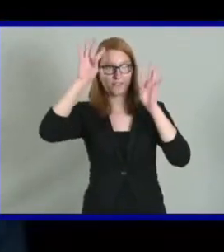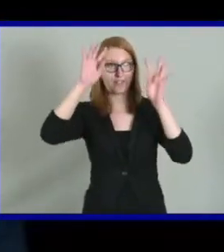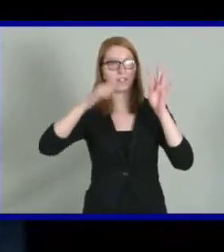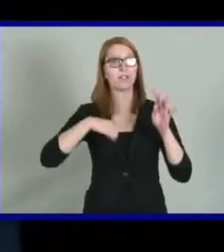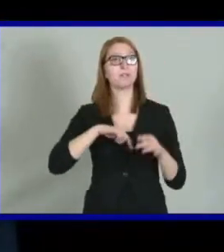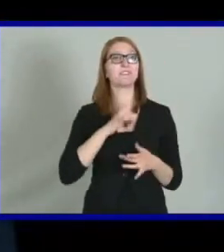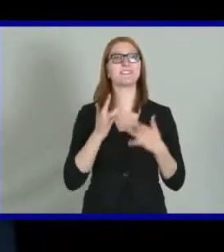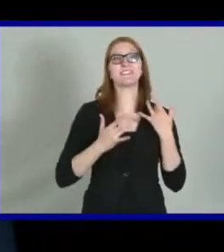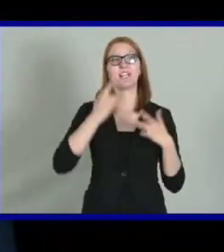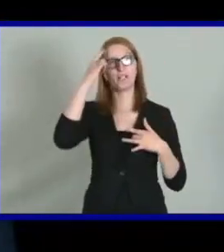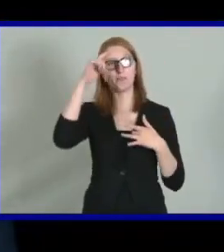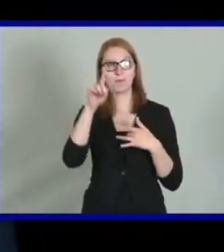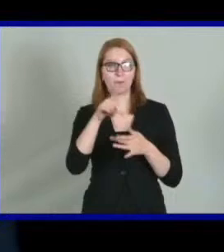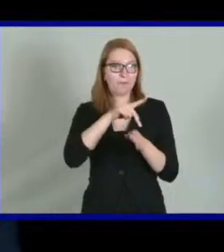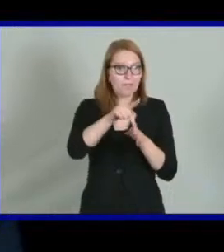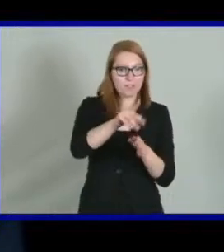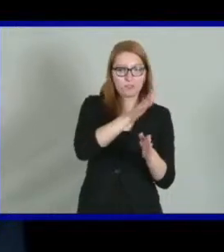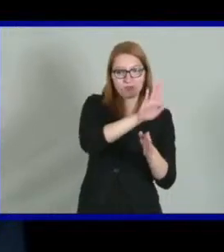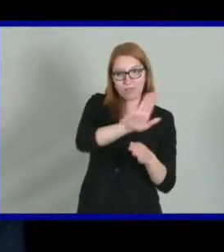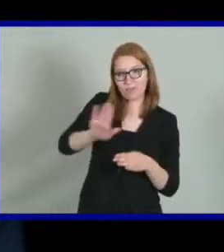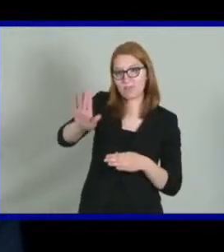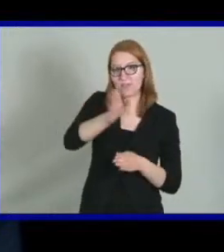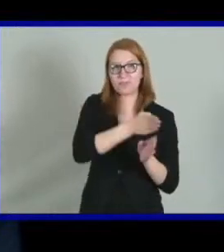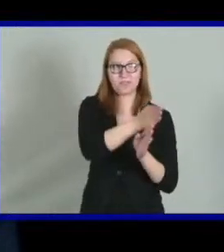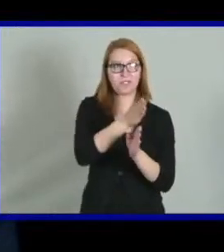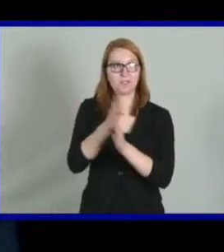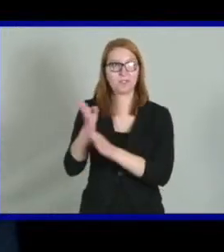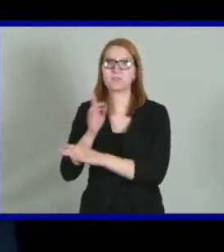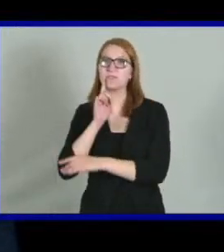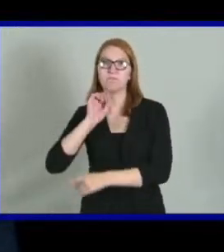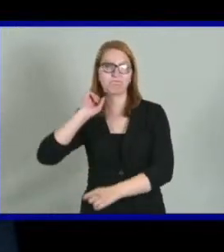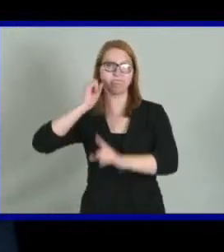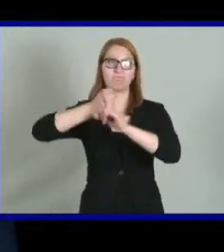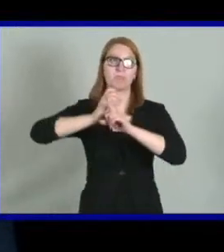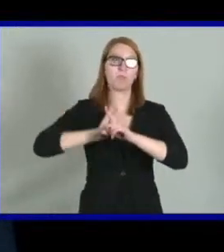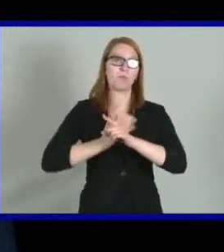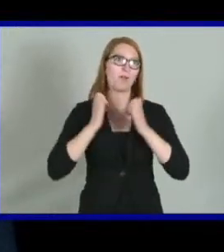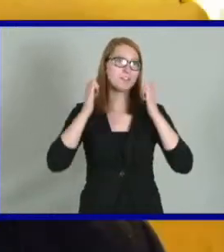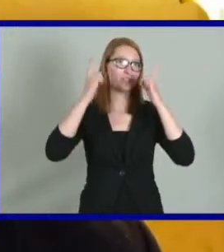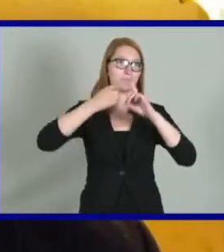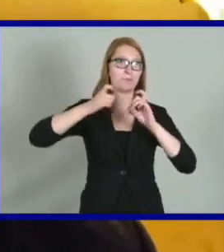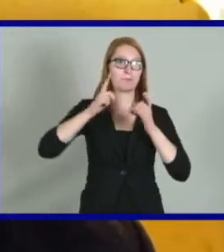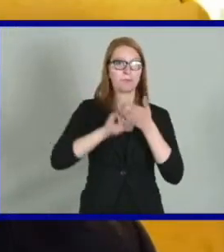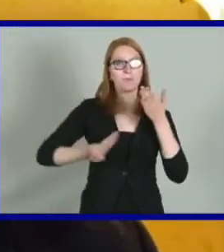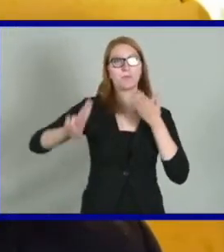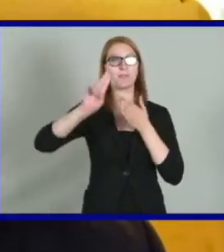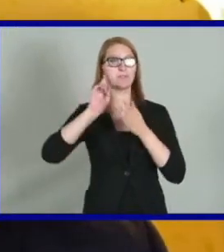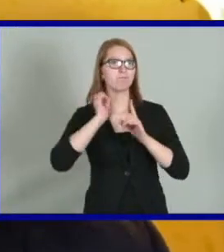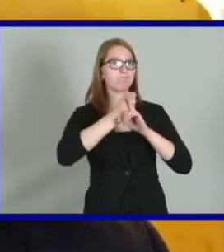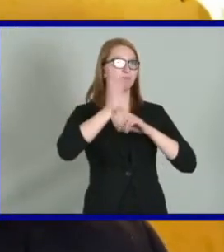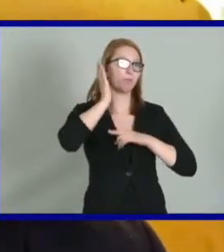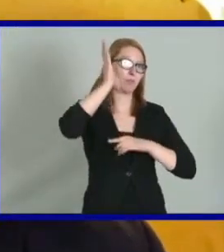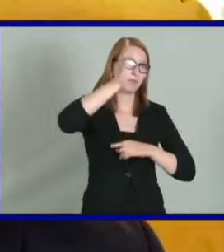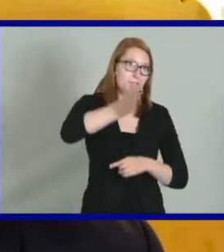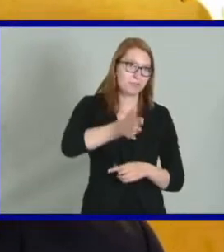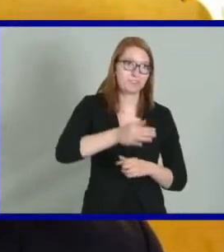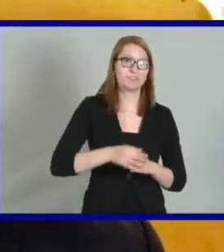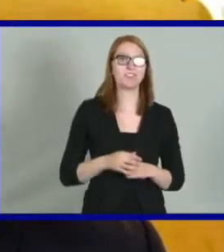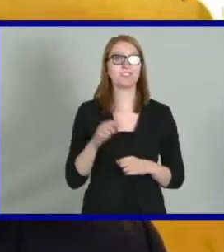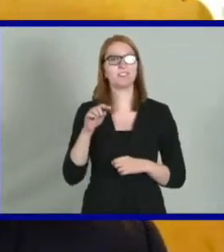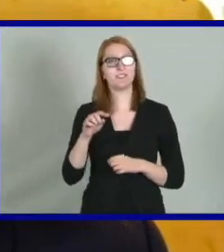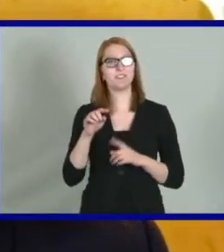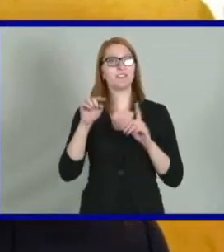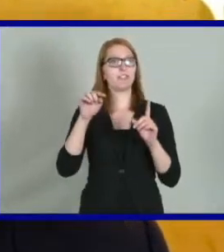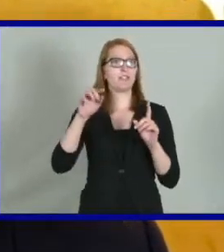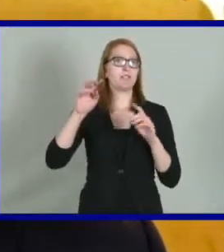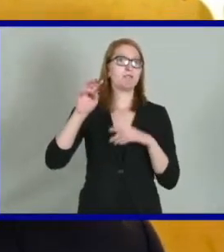fields. I know we'll find great success because of the impact that our education has left on us from this university. The support system of professors and